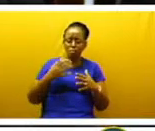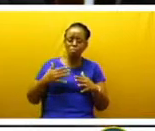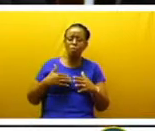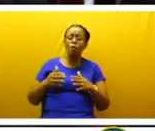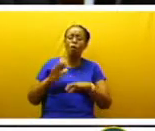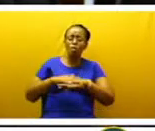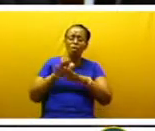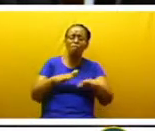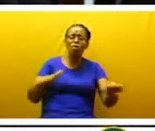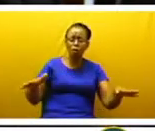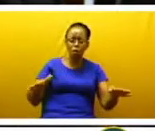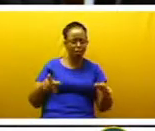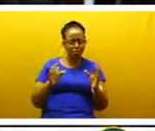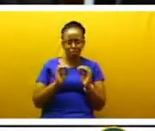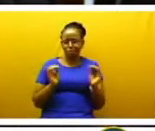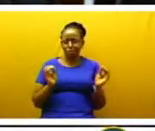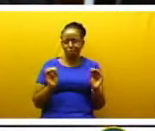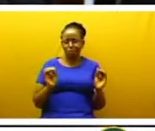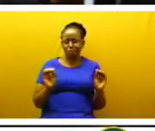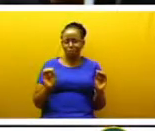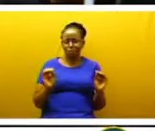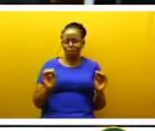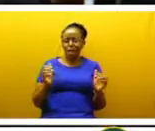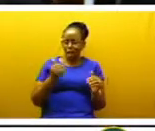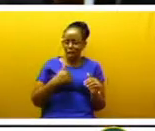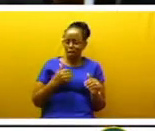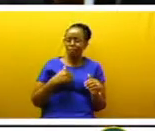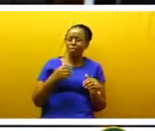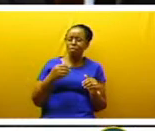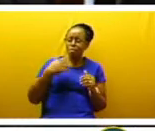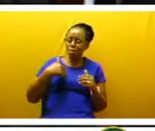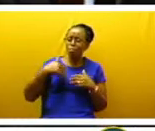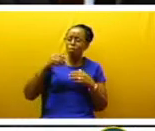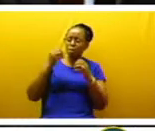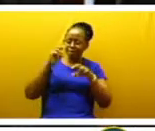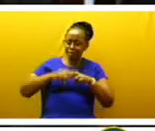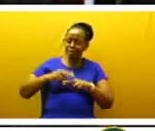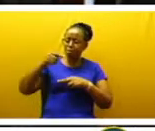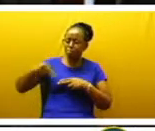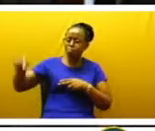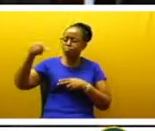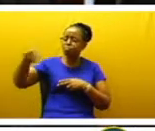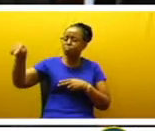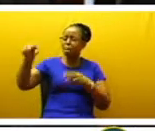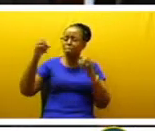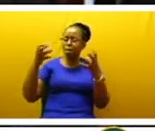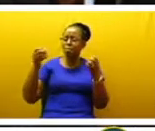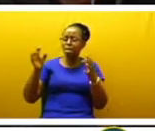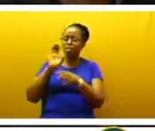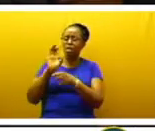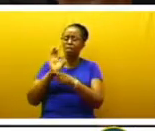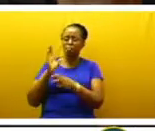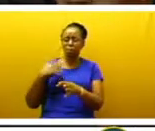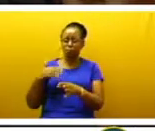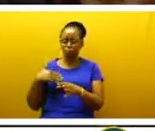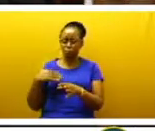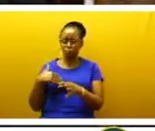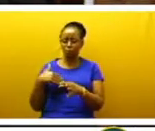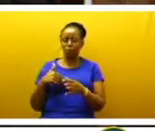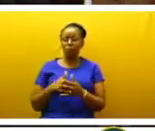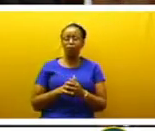There were church people, 2 rows of church people. There were, and I am grateful to them,